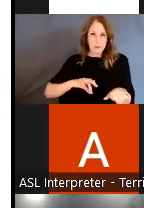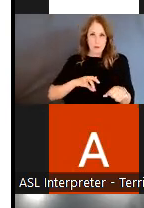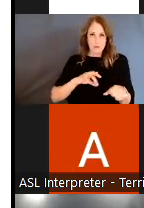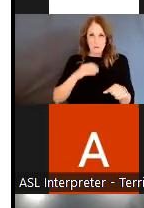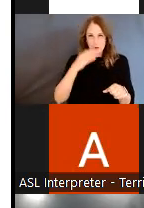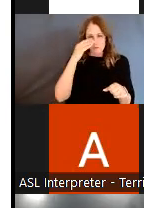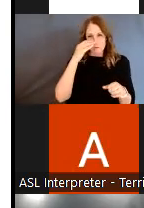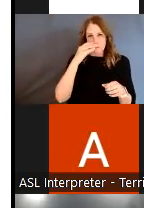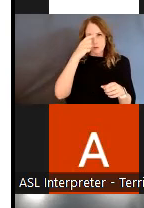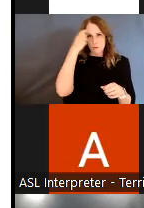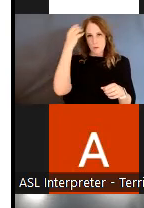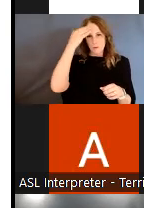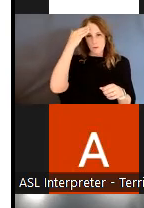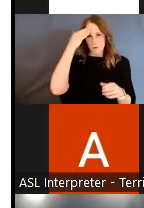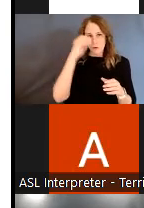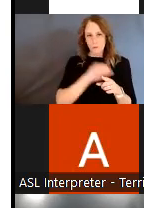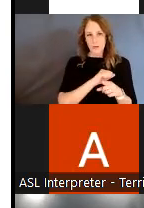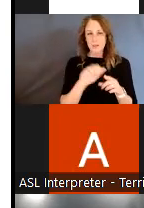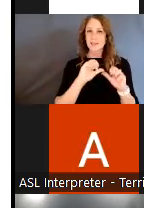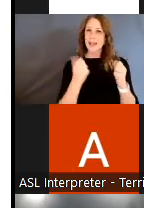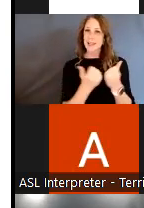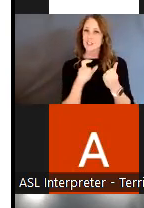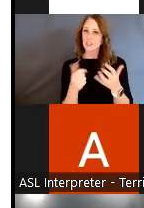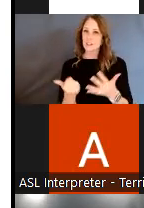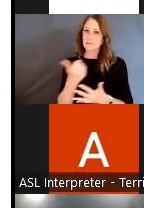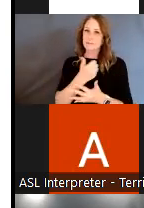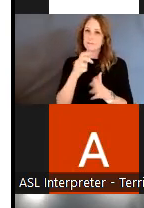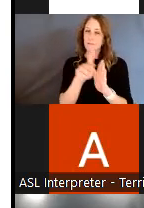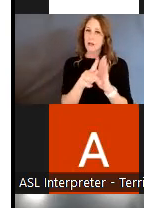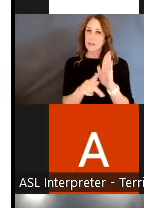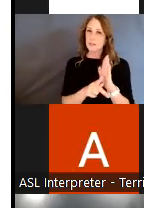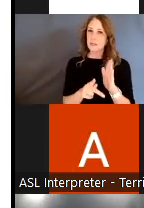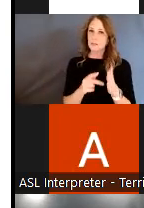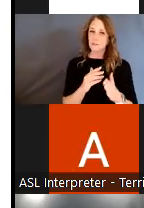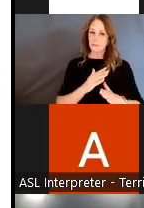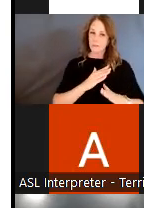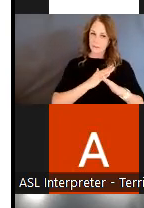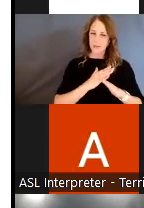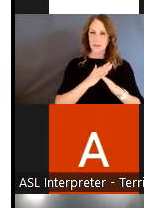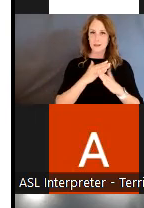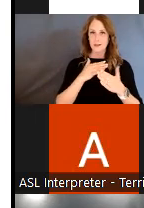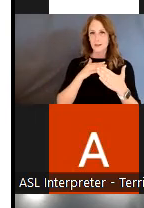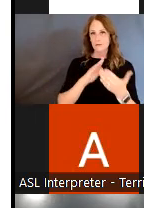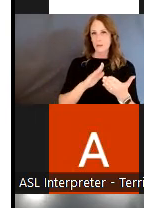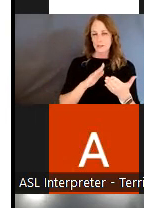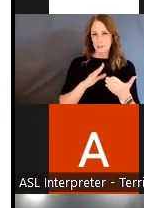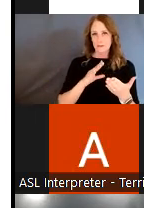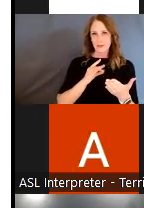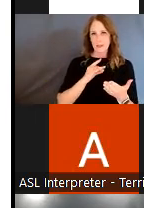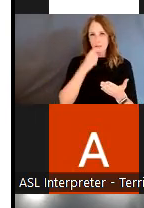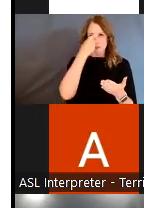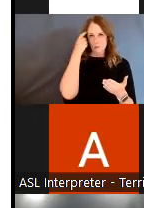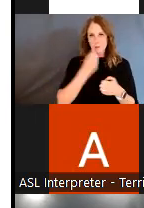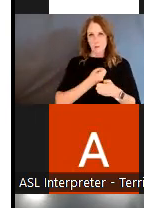And agencies should prioritize policies to help prevent and address vicarious trauma and burnout in the workplace.